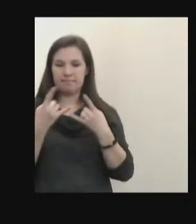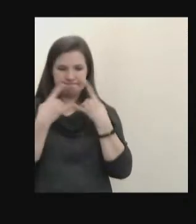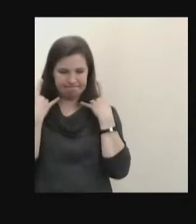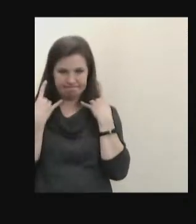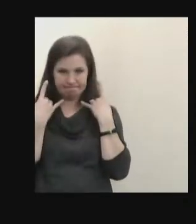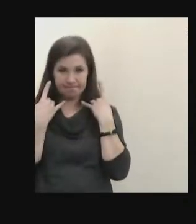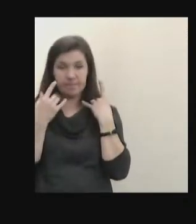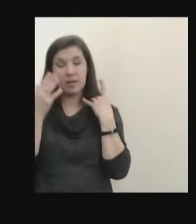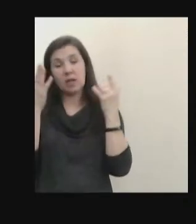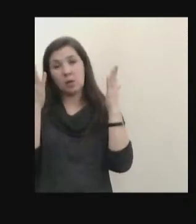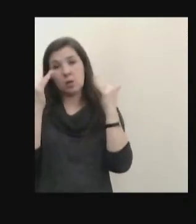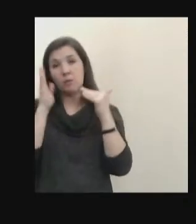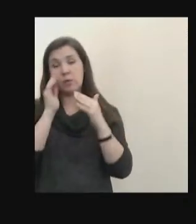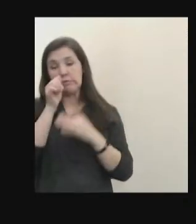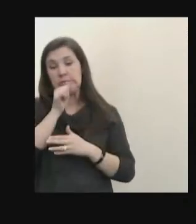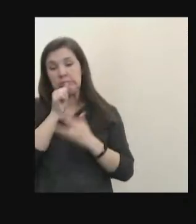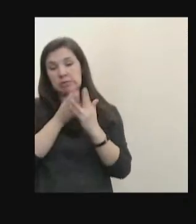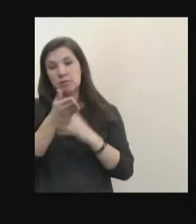through this.